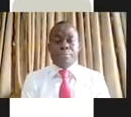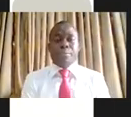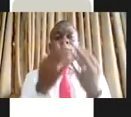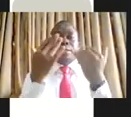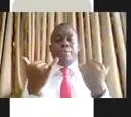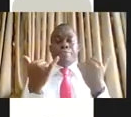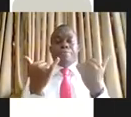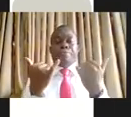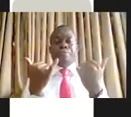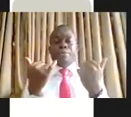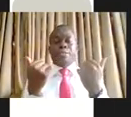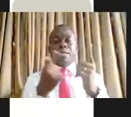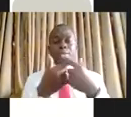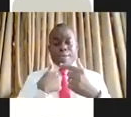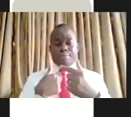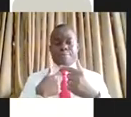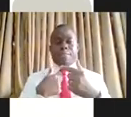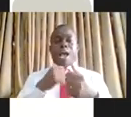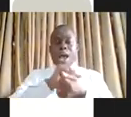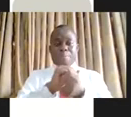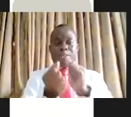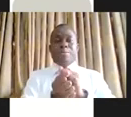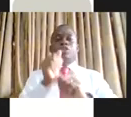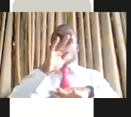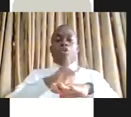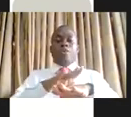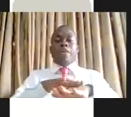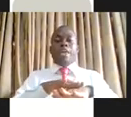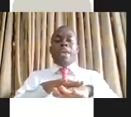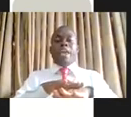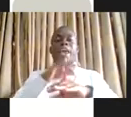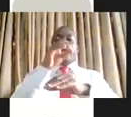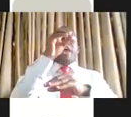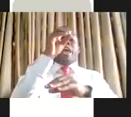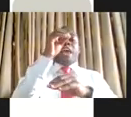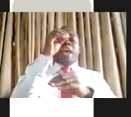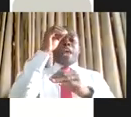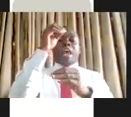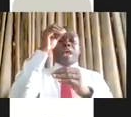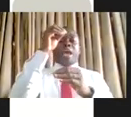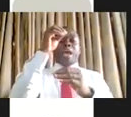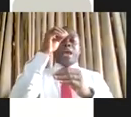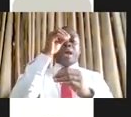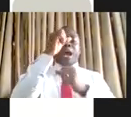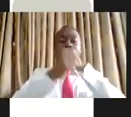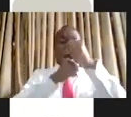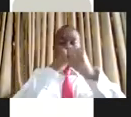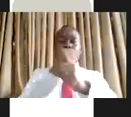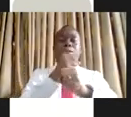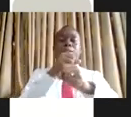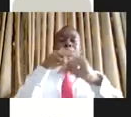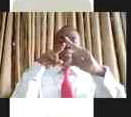then there are amendments on the annual division of revenue, where they